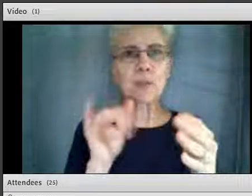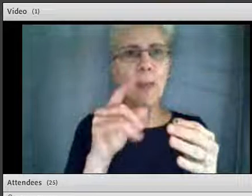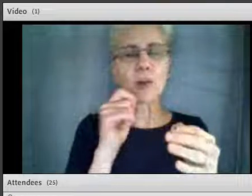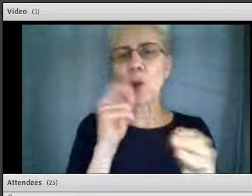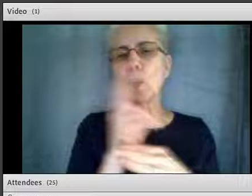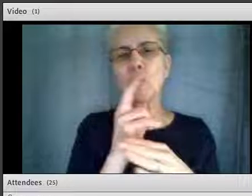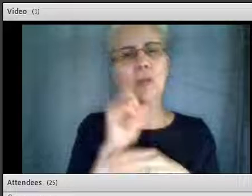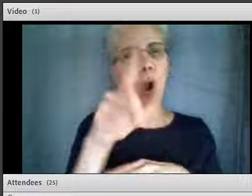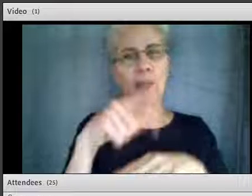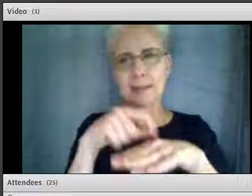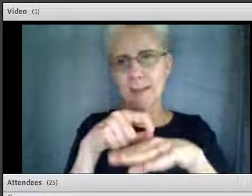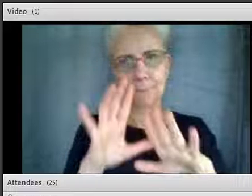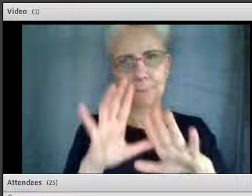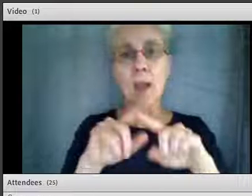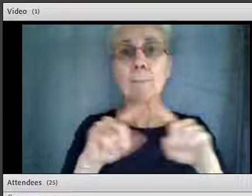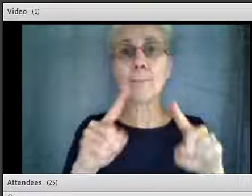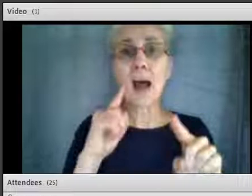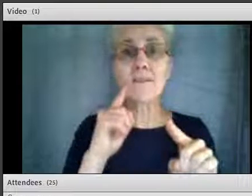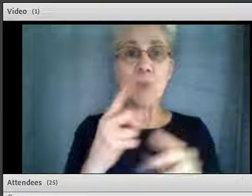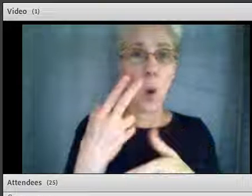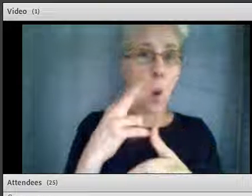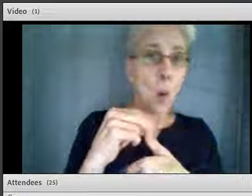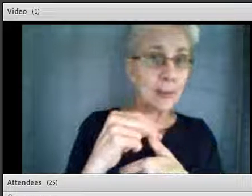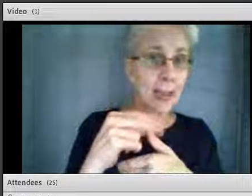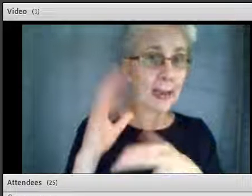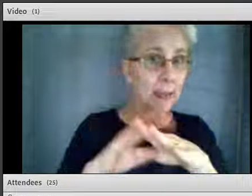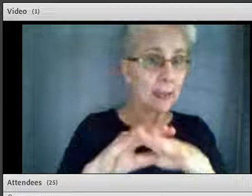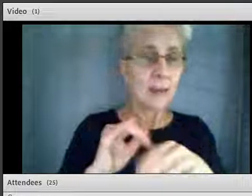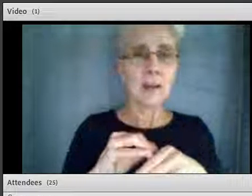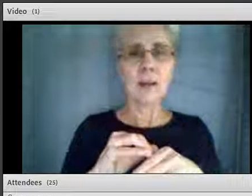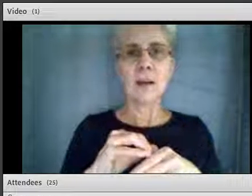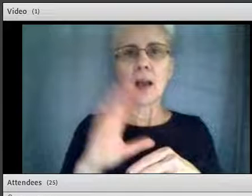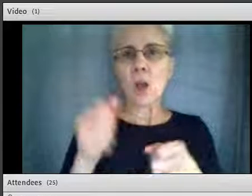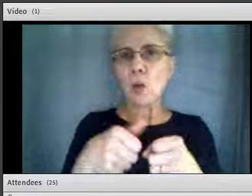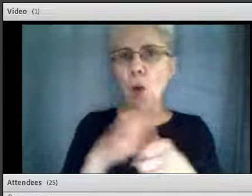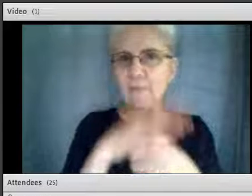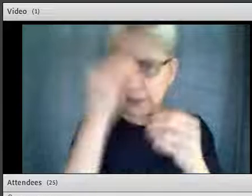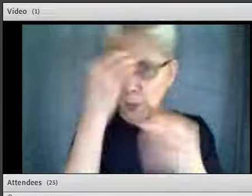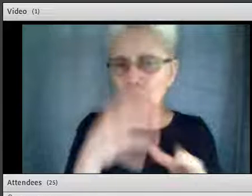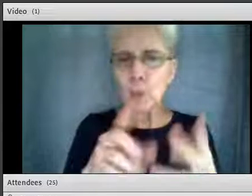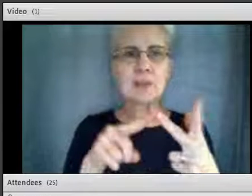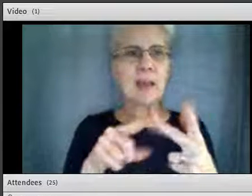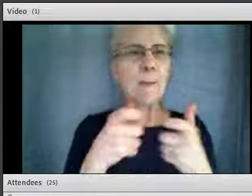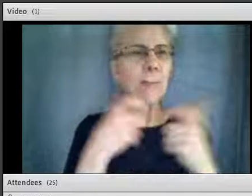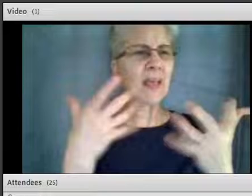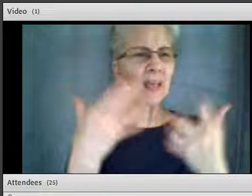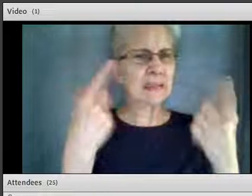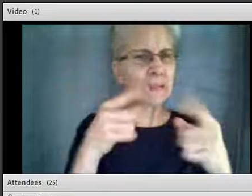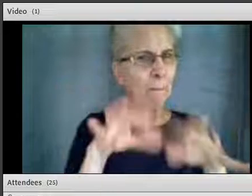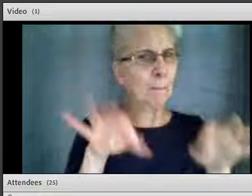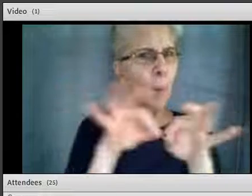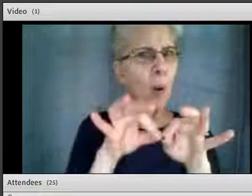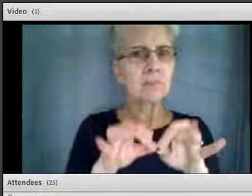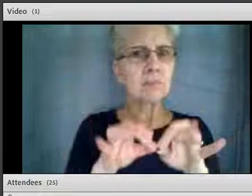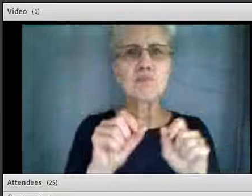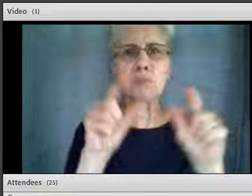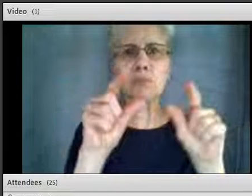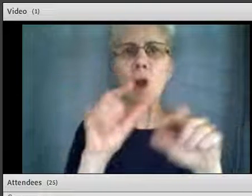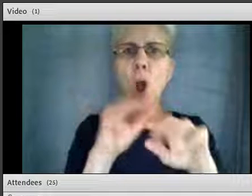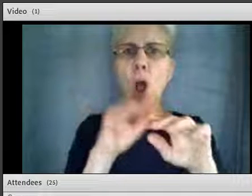hurricane closings, COVID news, big things, you can put something up there on your website, and